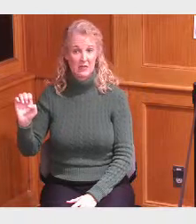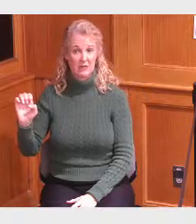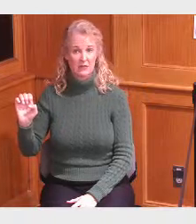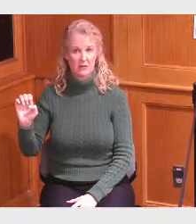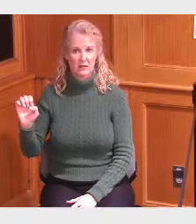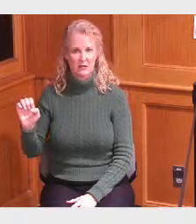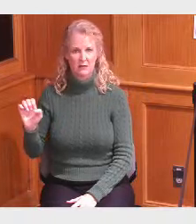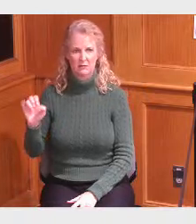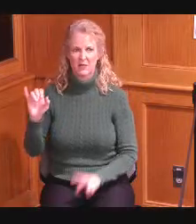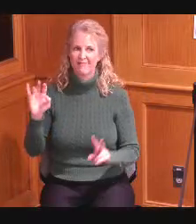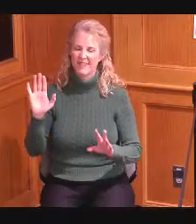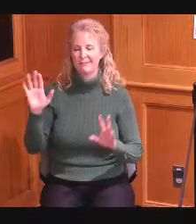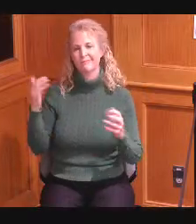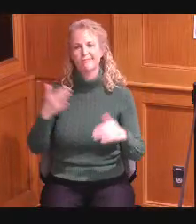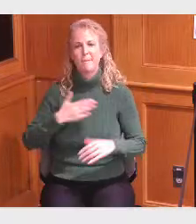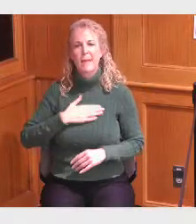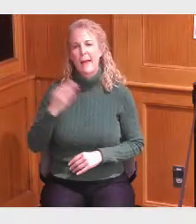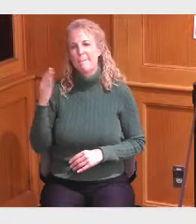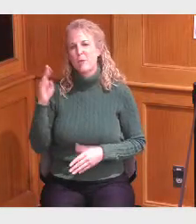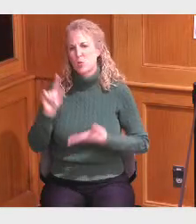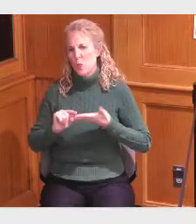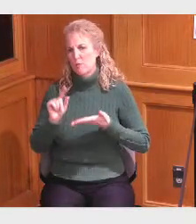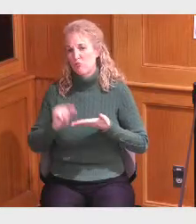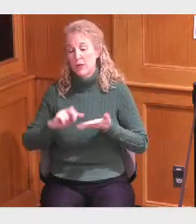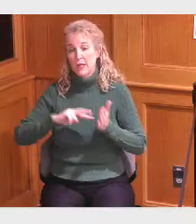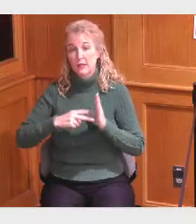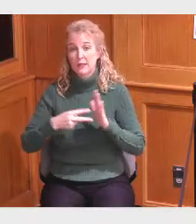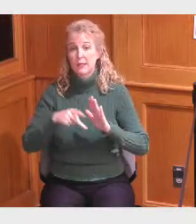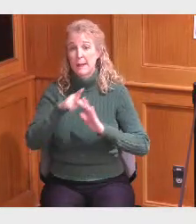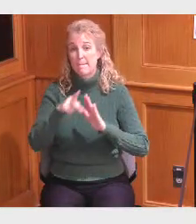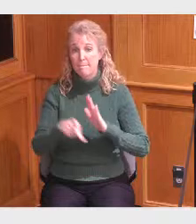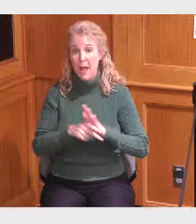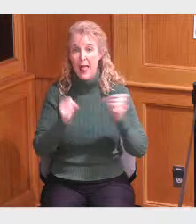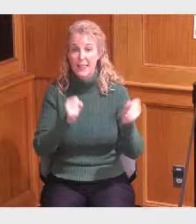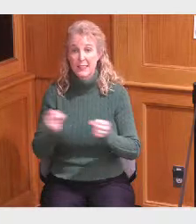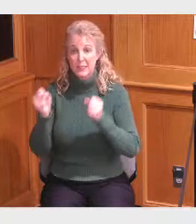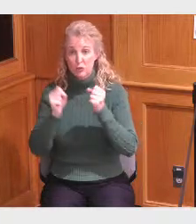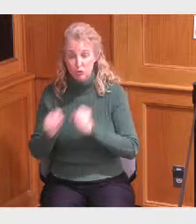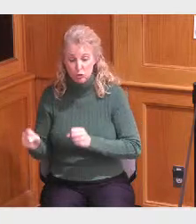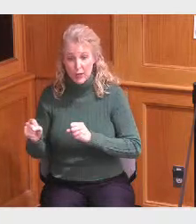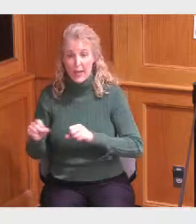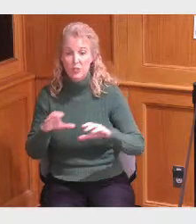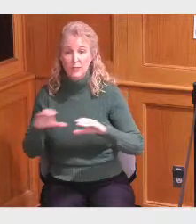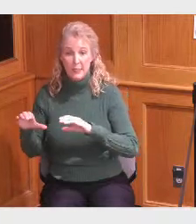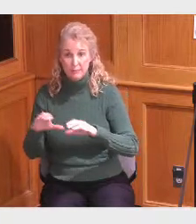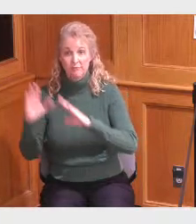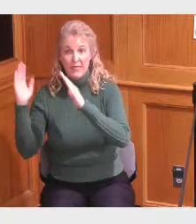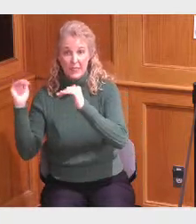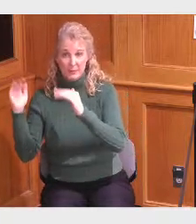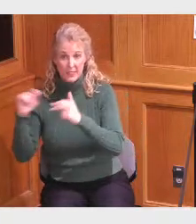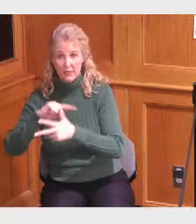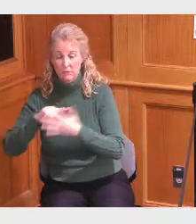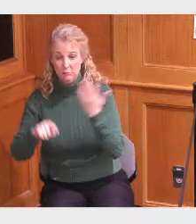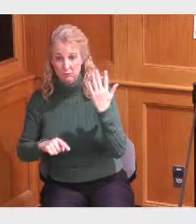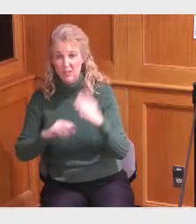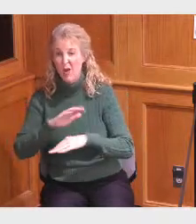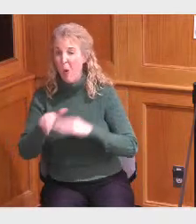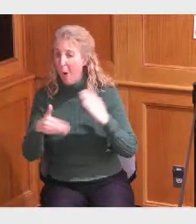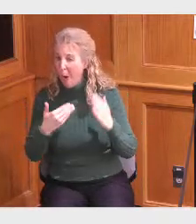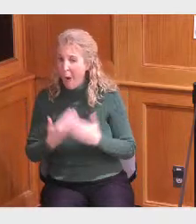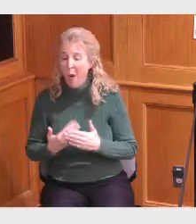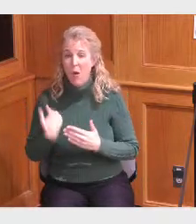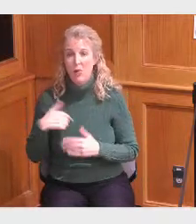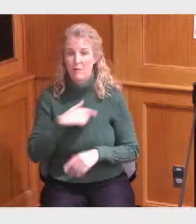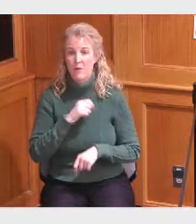your blueprint for what you're doing. And PSPE stands for policy, strategies, practices, and expectations. And we put that in everything